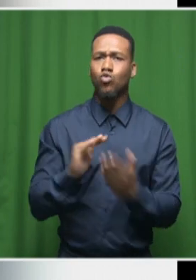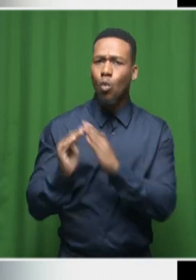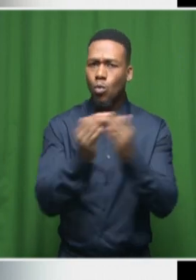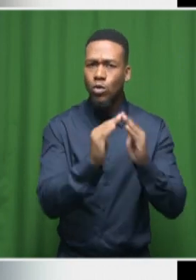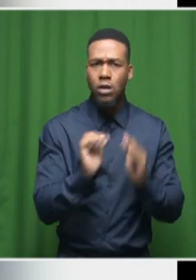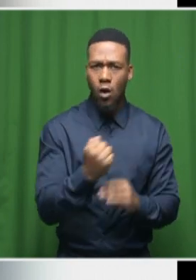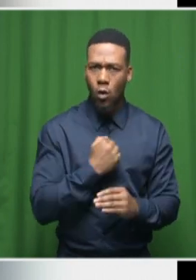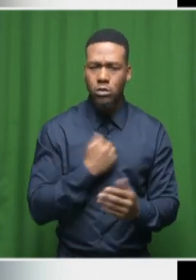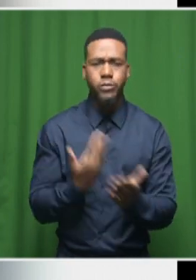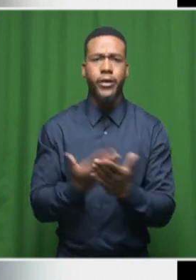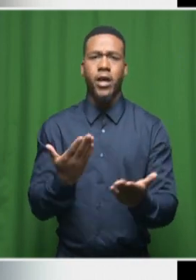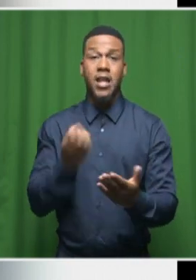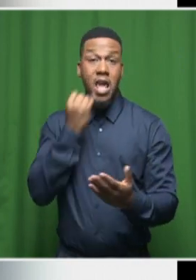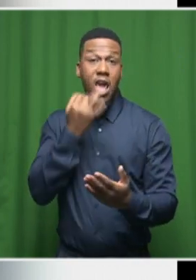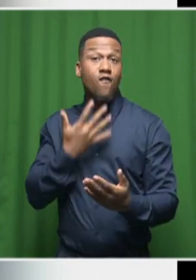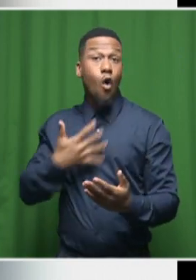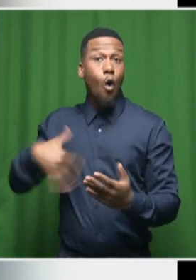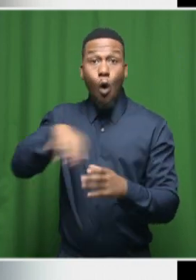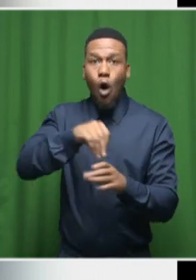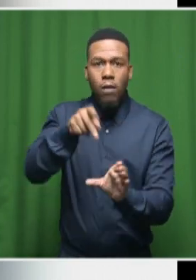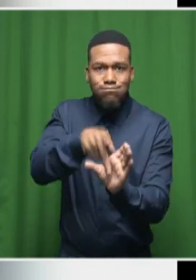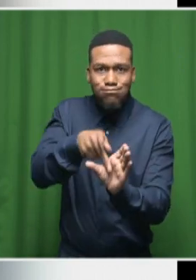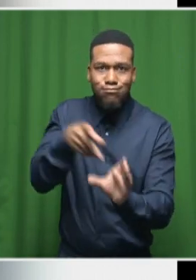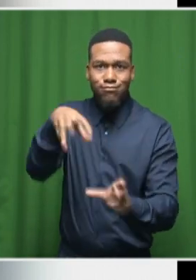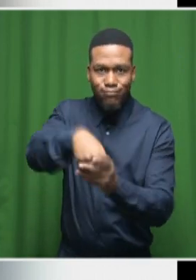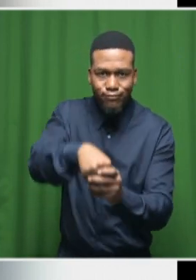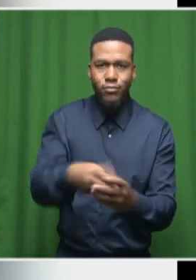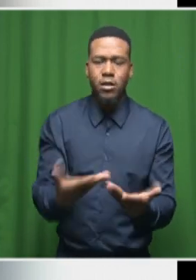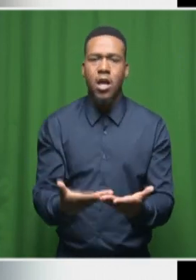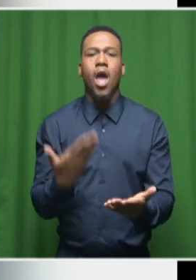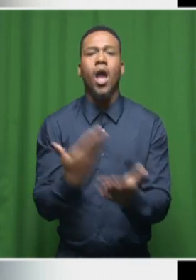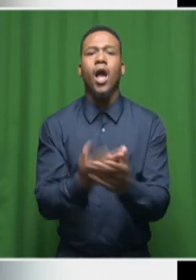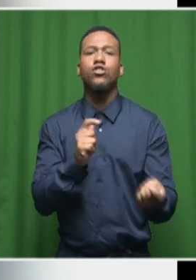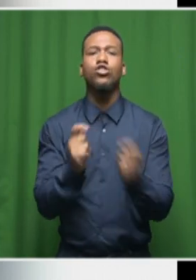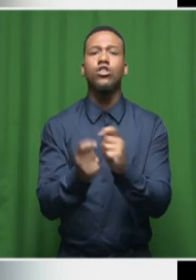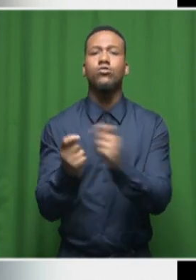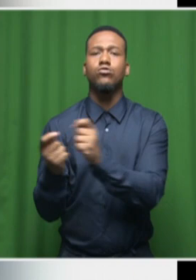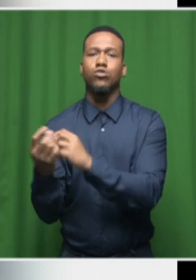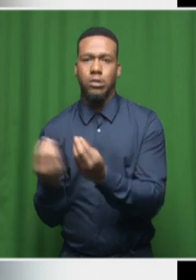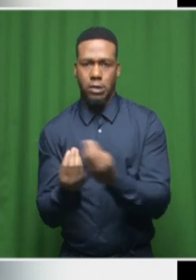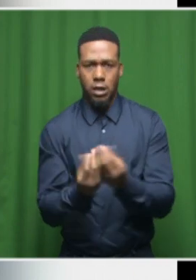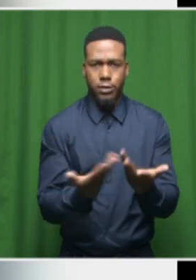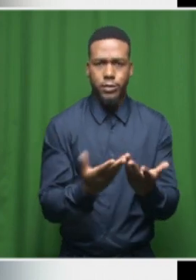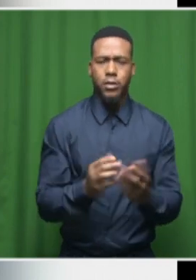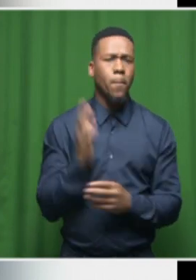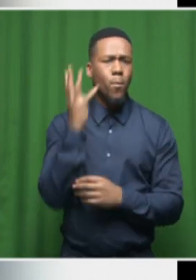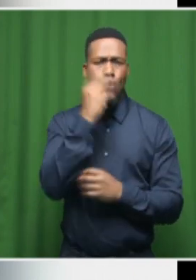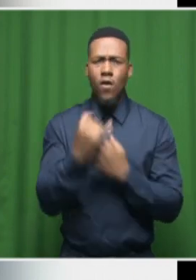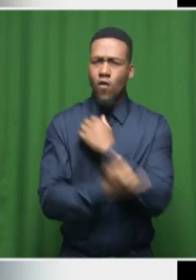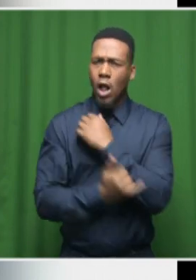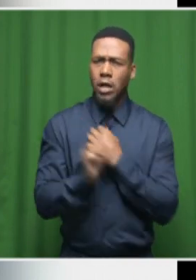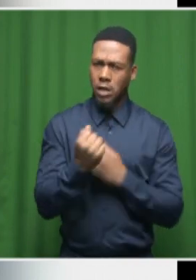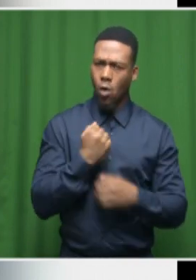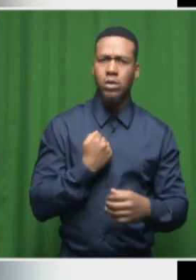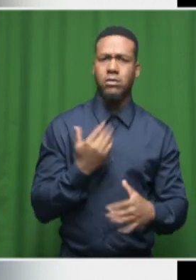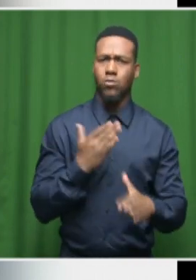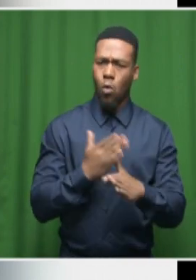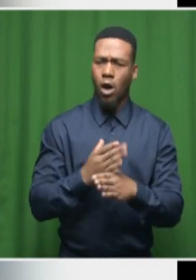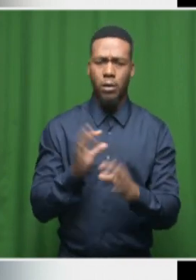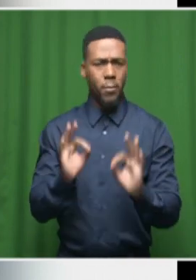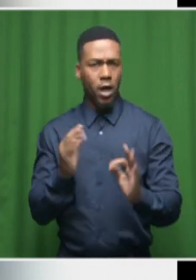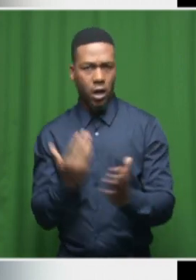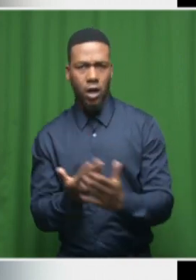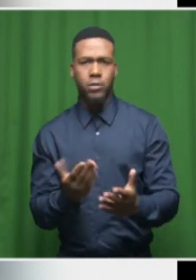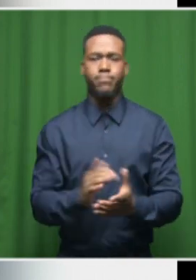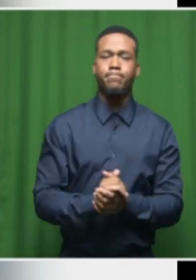part, we really, really can make a difference and really get this beautiful country of ours to work the way we want it to do, so that there